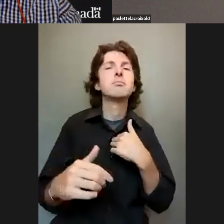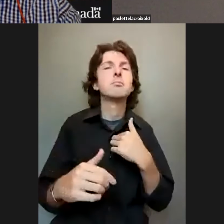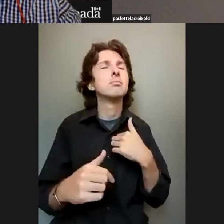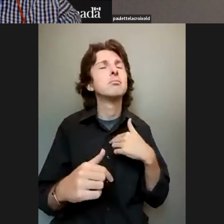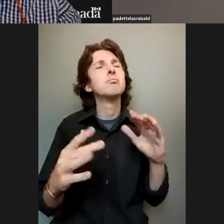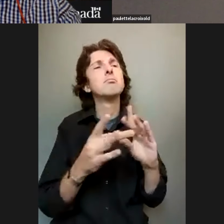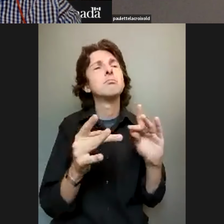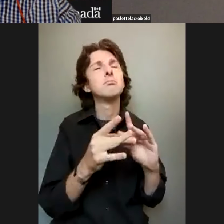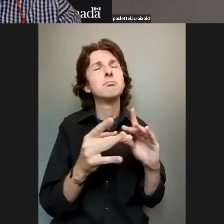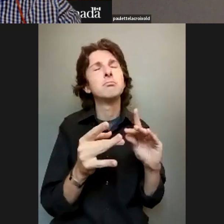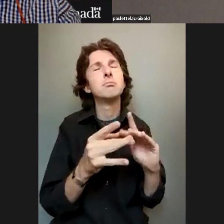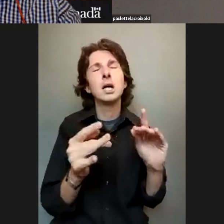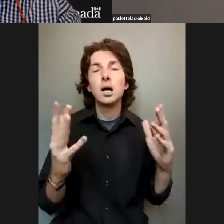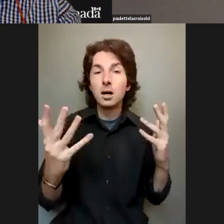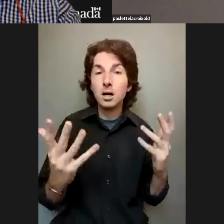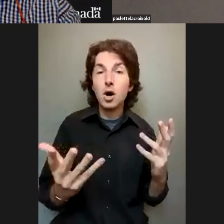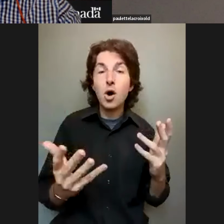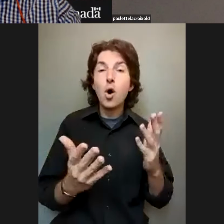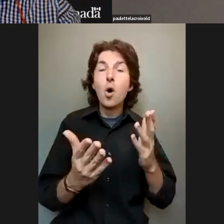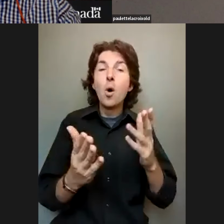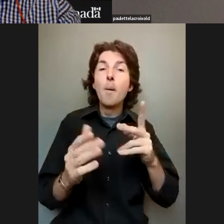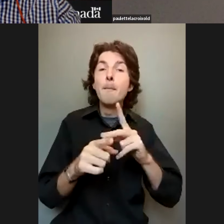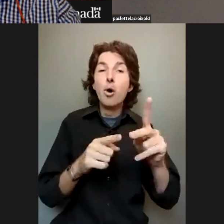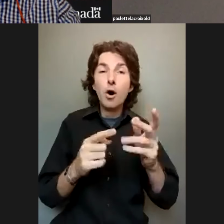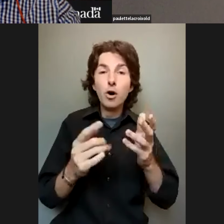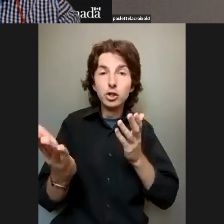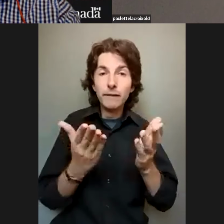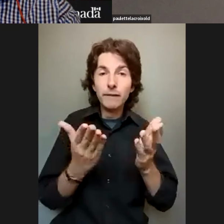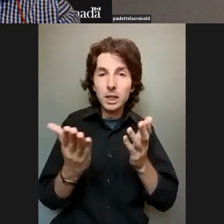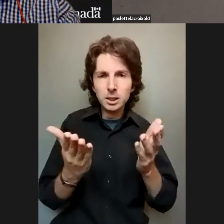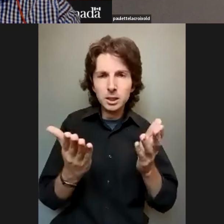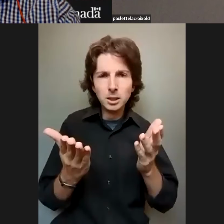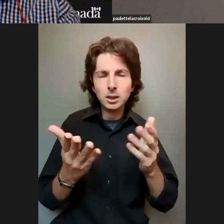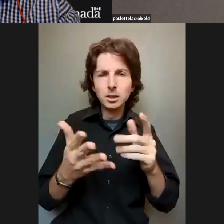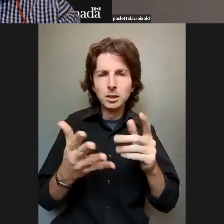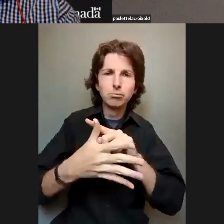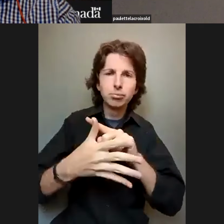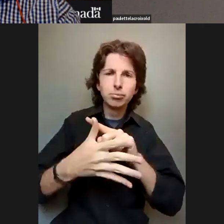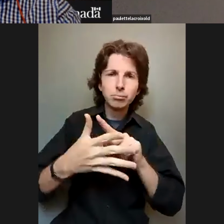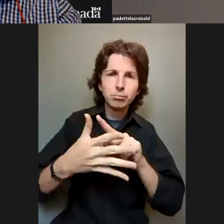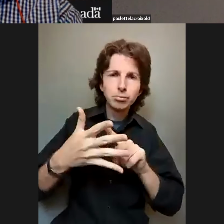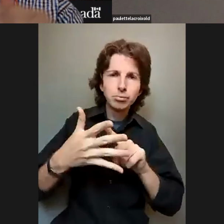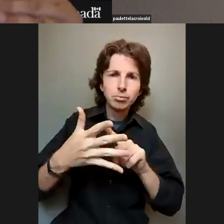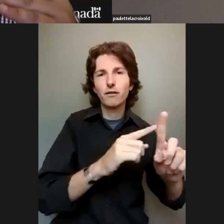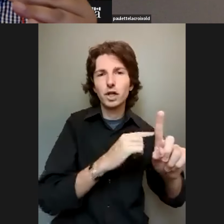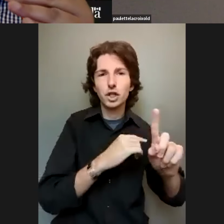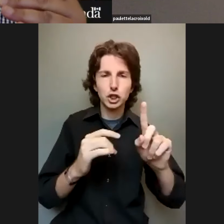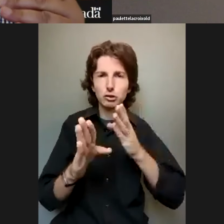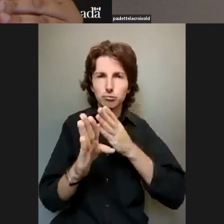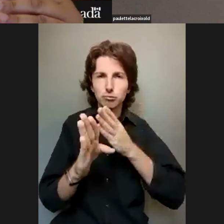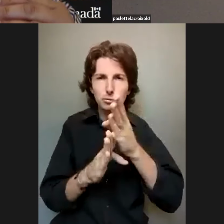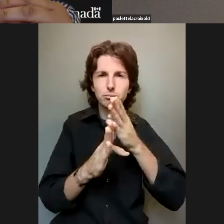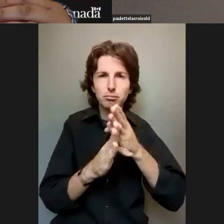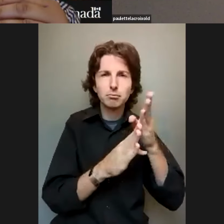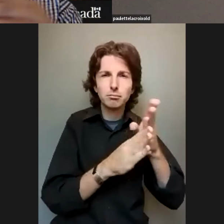pro services, there are a number of different streams is what they call it. So they're essentially breaking down